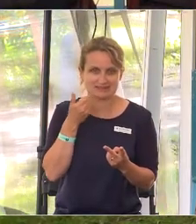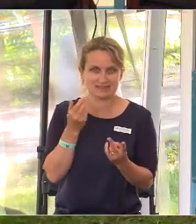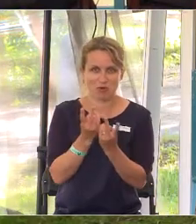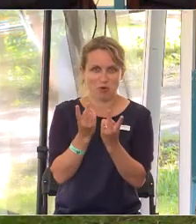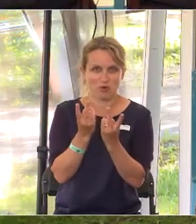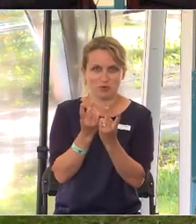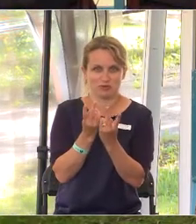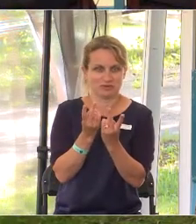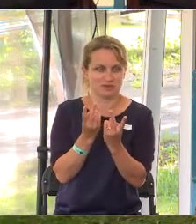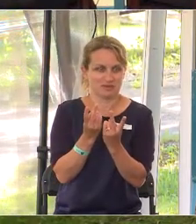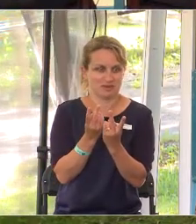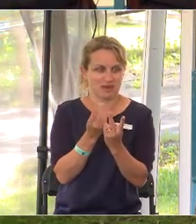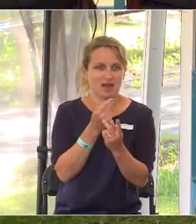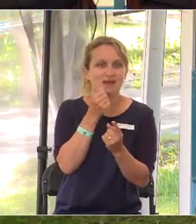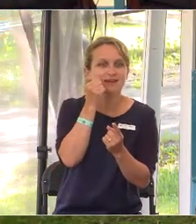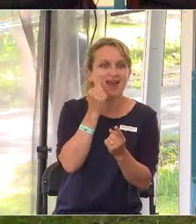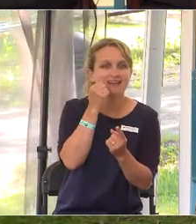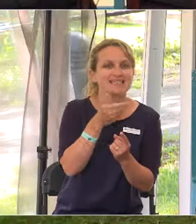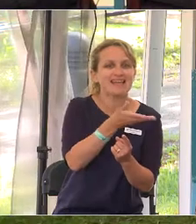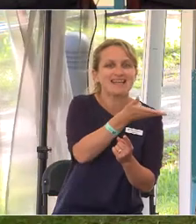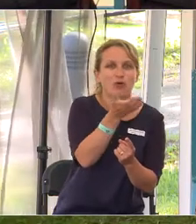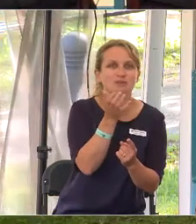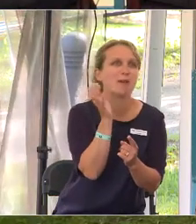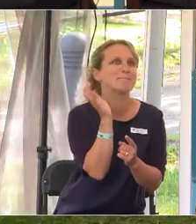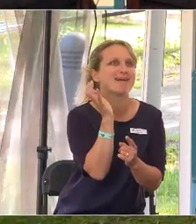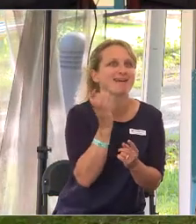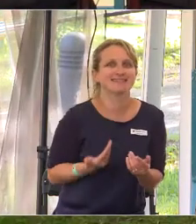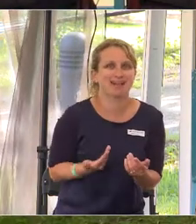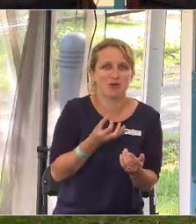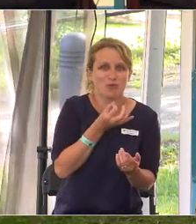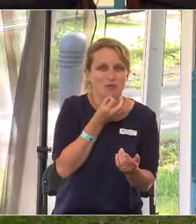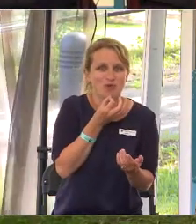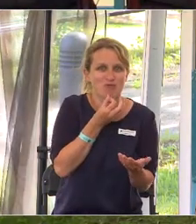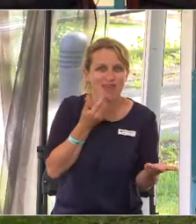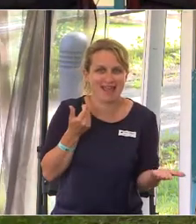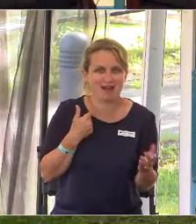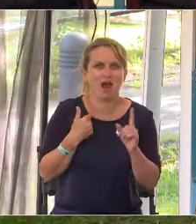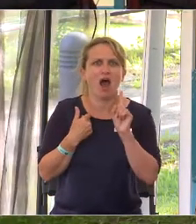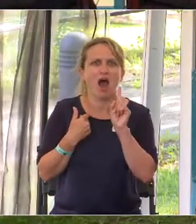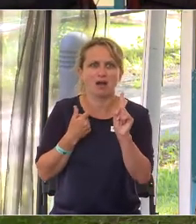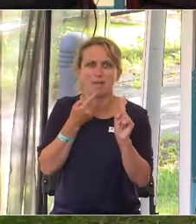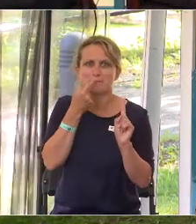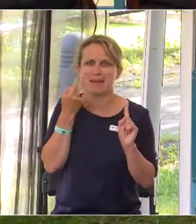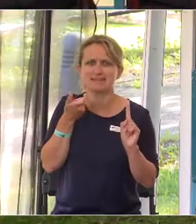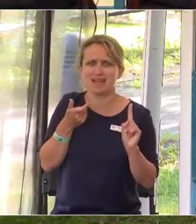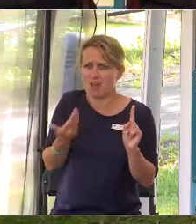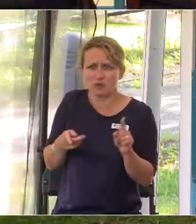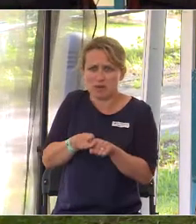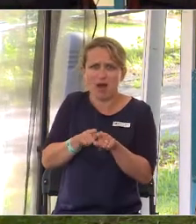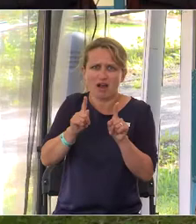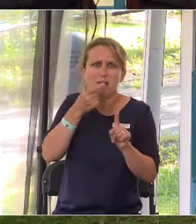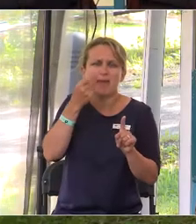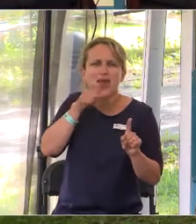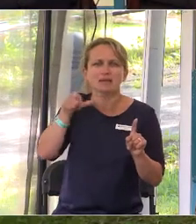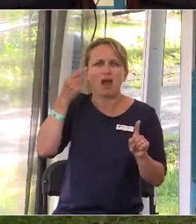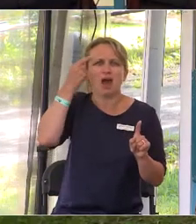time. I guess not for women, but not for me either, but it's kind of a nostalgic picture of that time. And